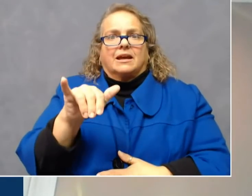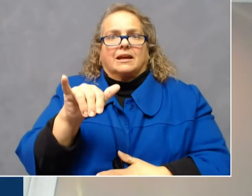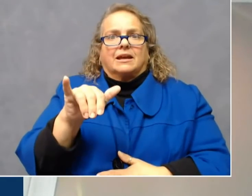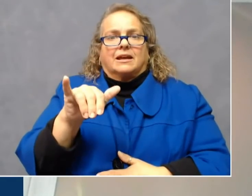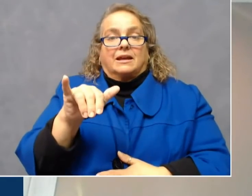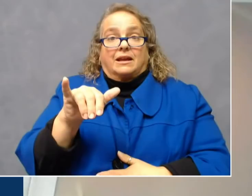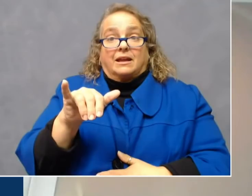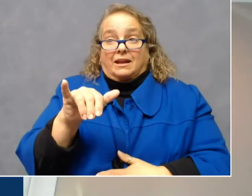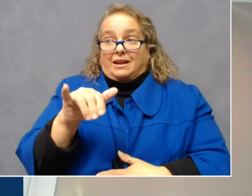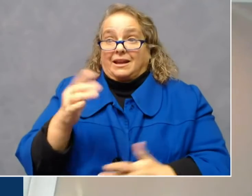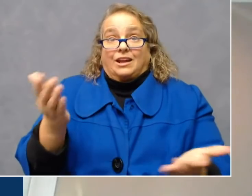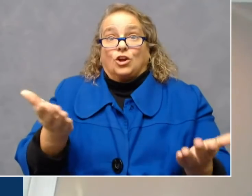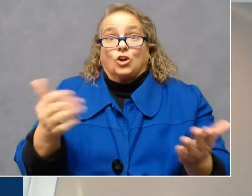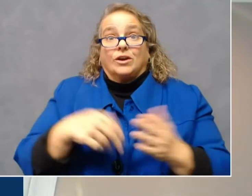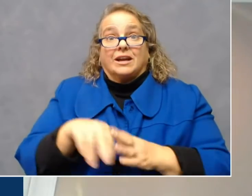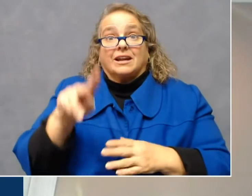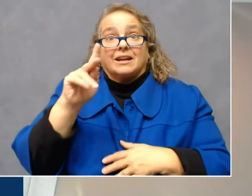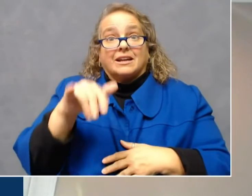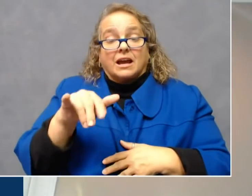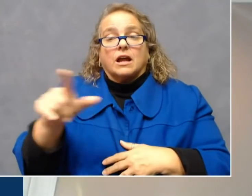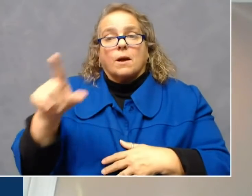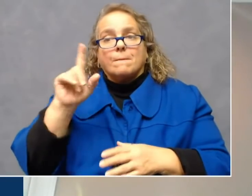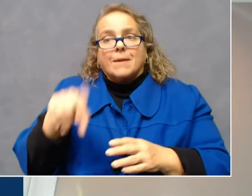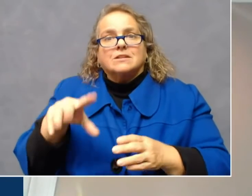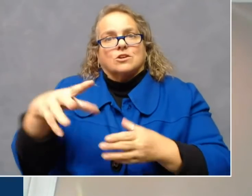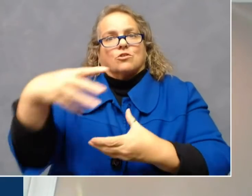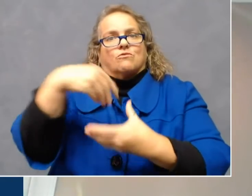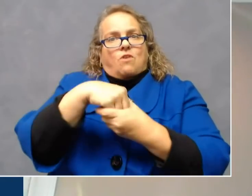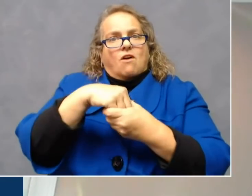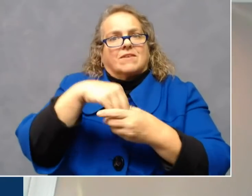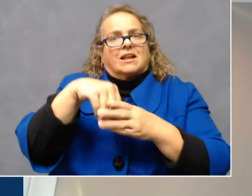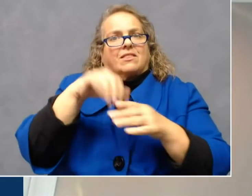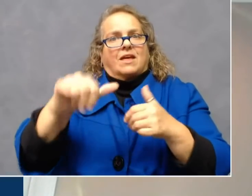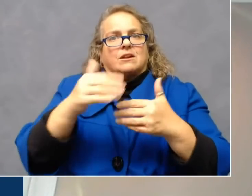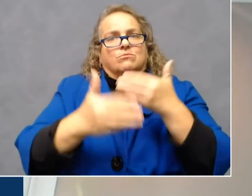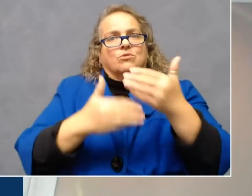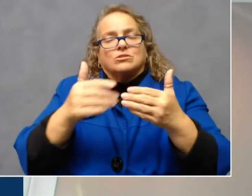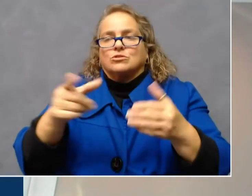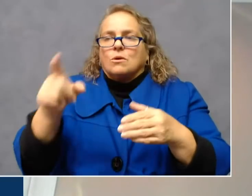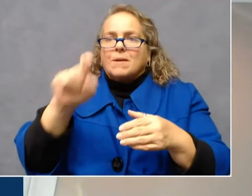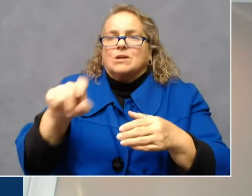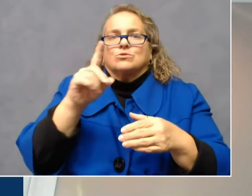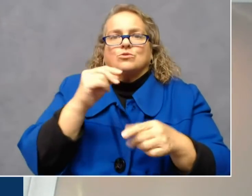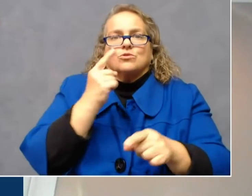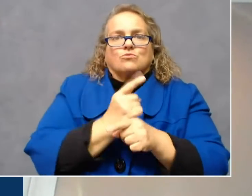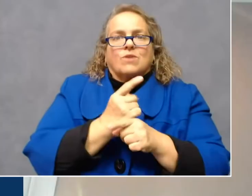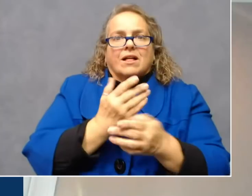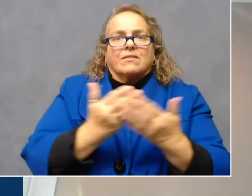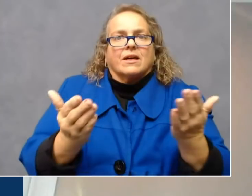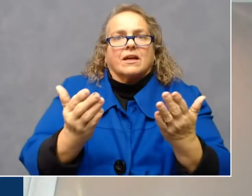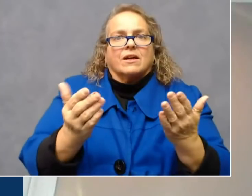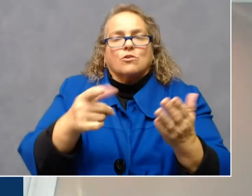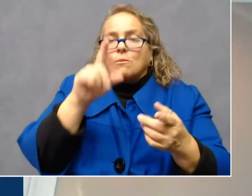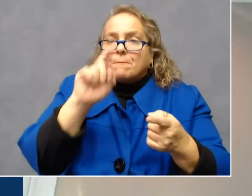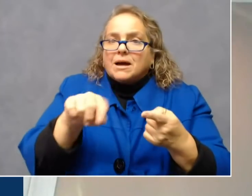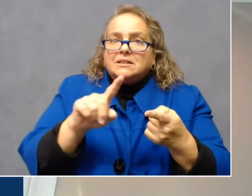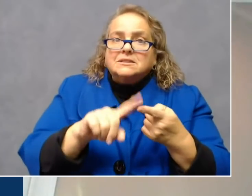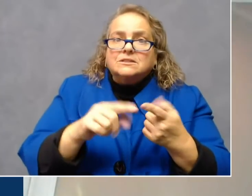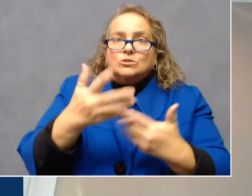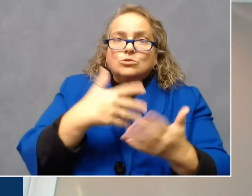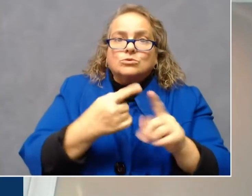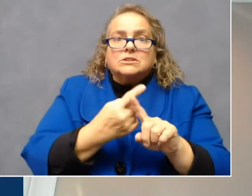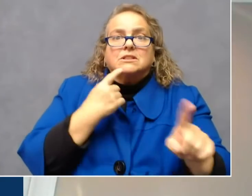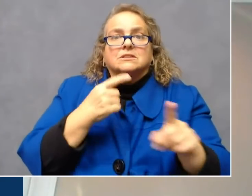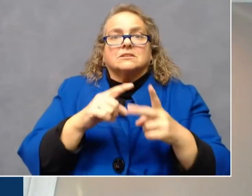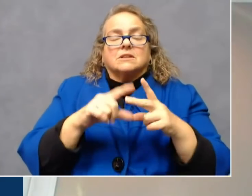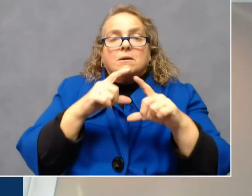citizens participating in the process, doing the right things, as the governor mentioned earlier. So if we could put the